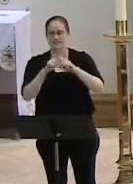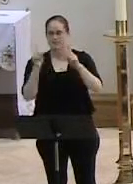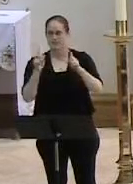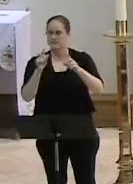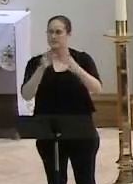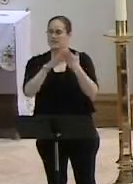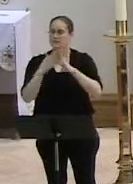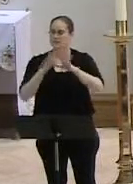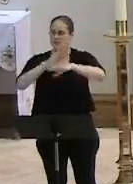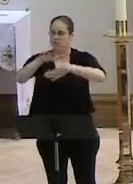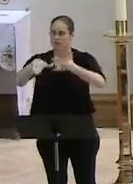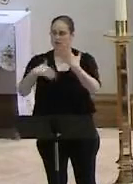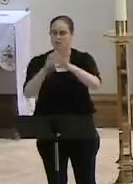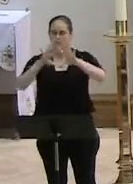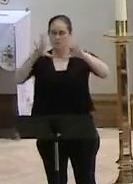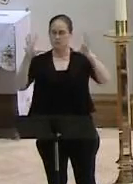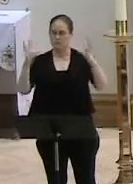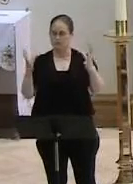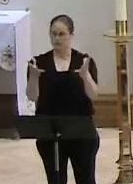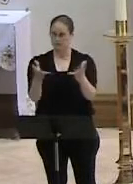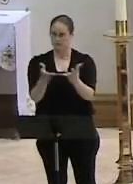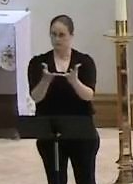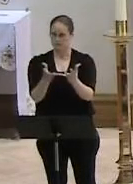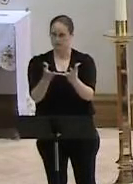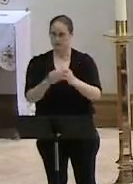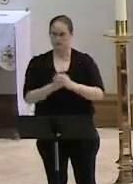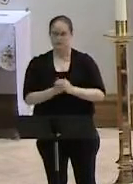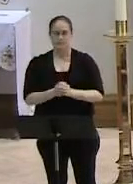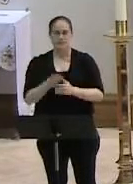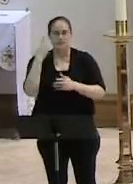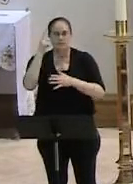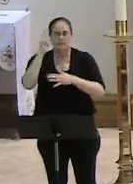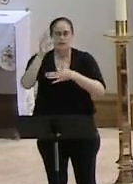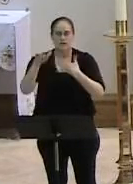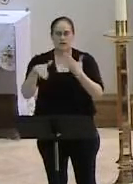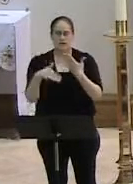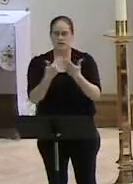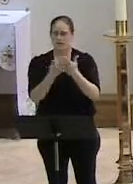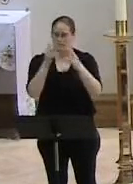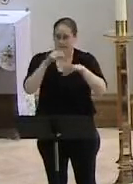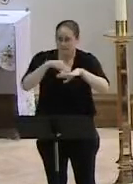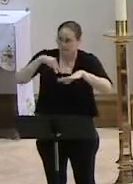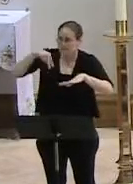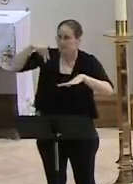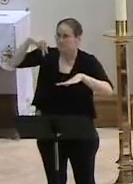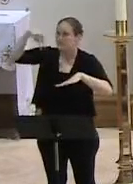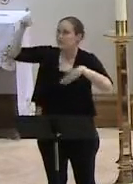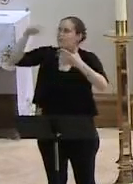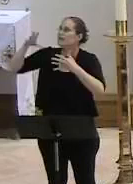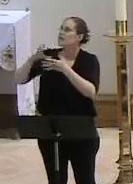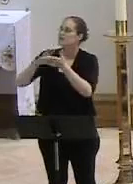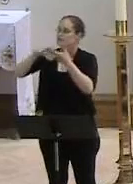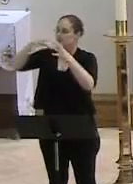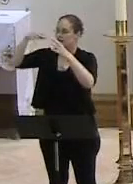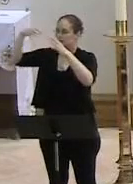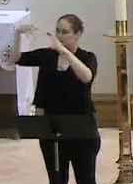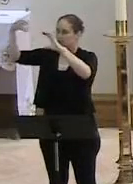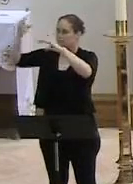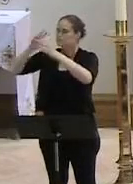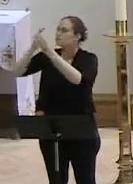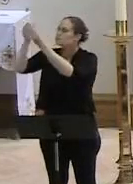earth. When he had said this, as they were looking on, he was lifted up, and a cloud took him from their